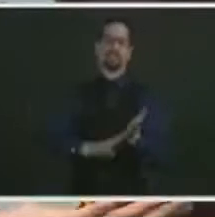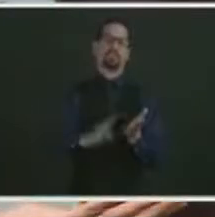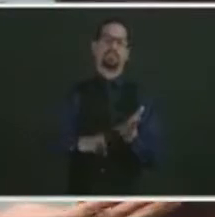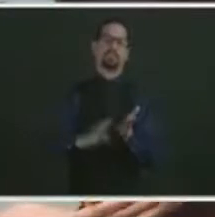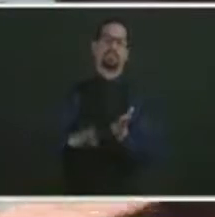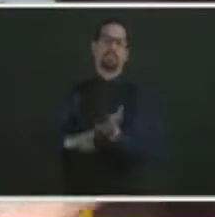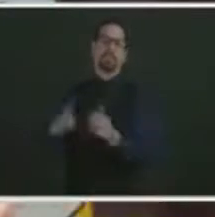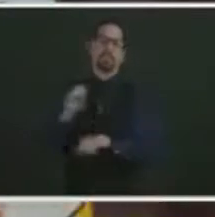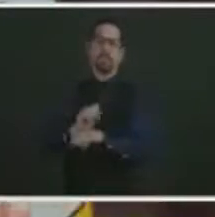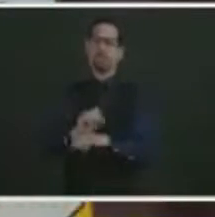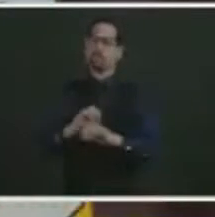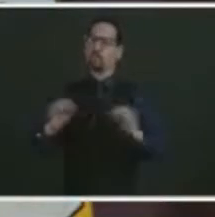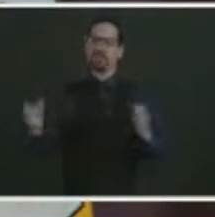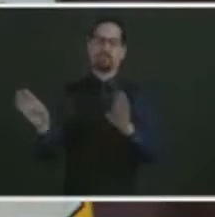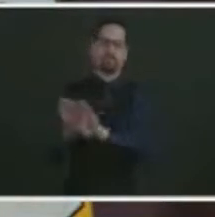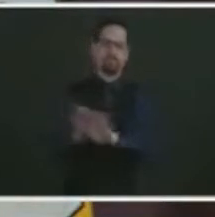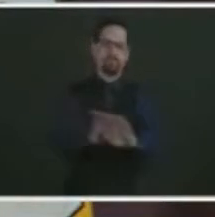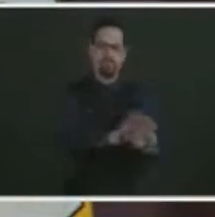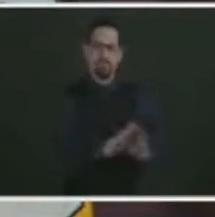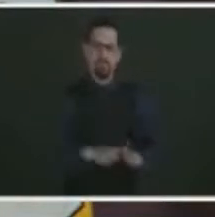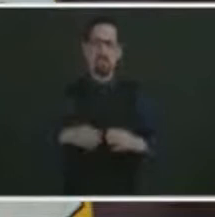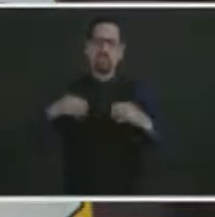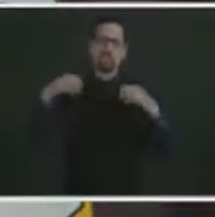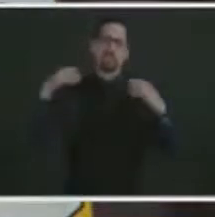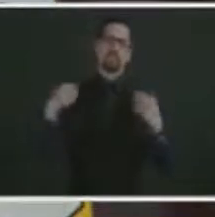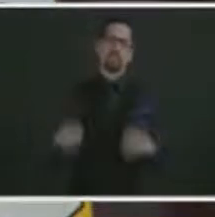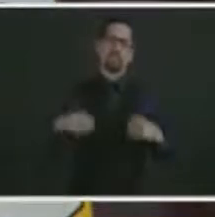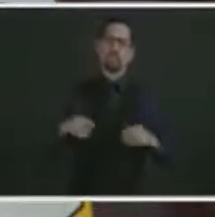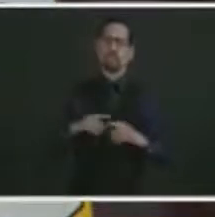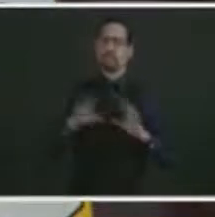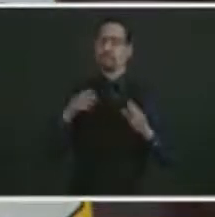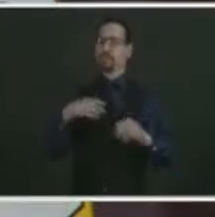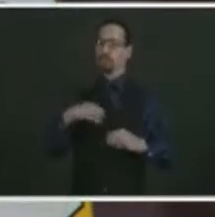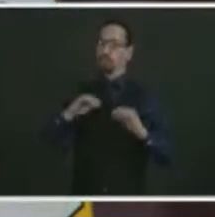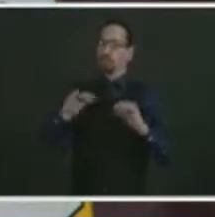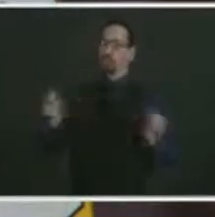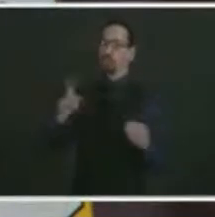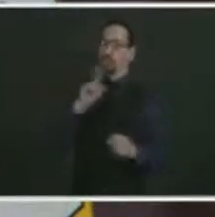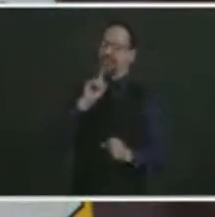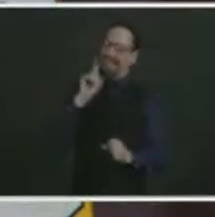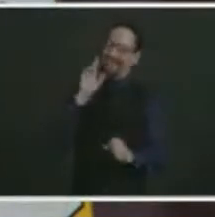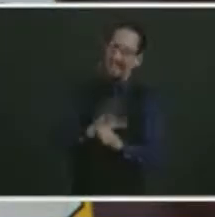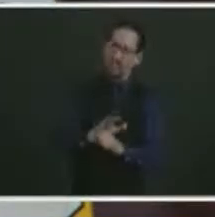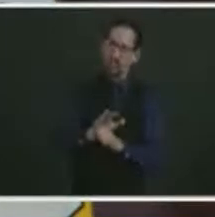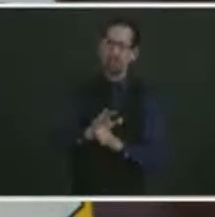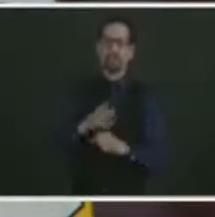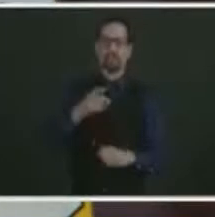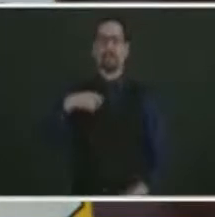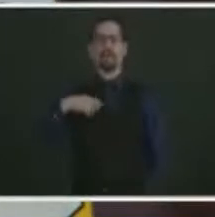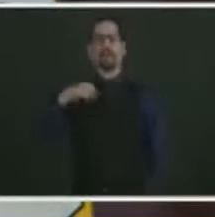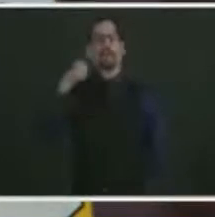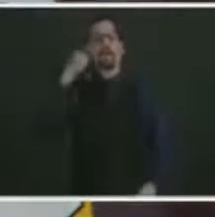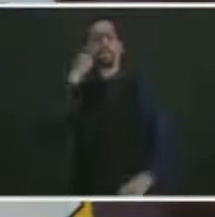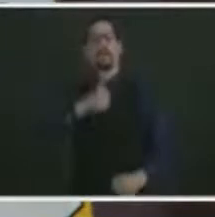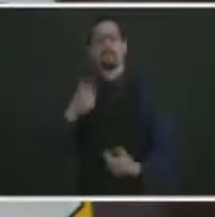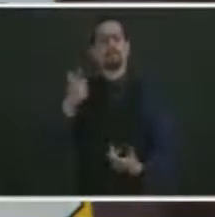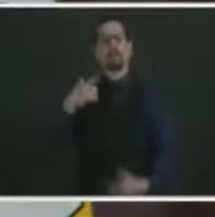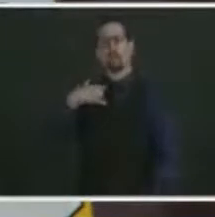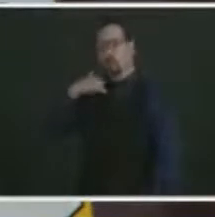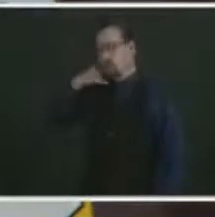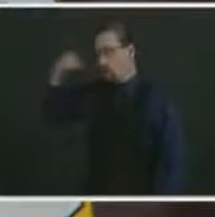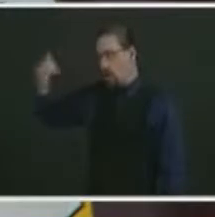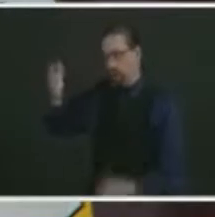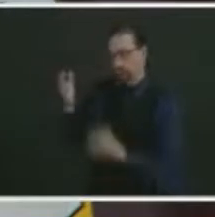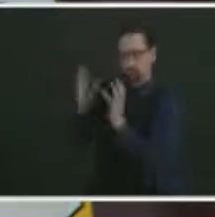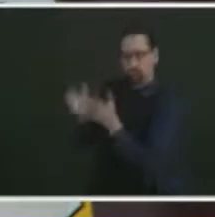So, certainly there have been no promises, but it comes up on every phone call. And, the administration has